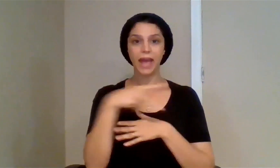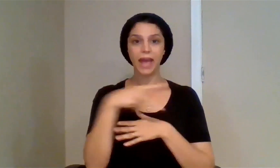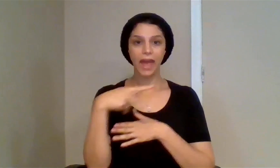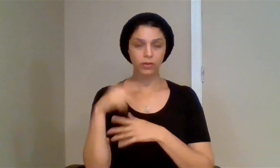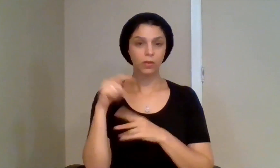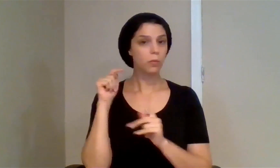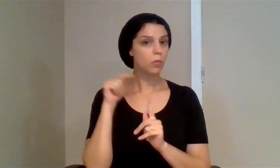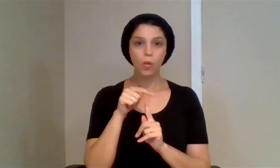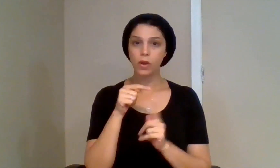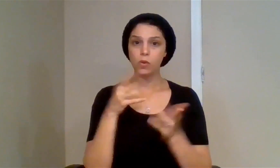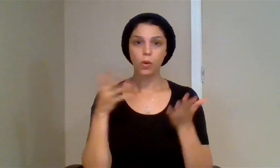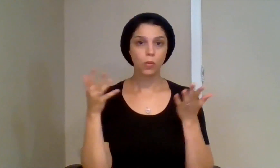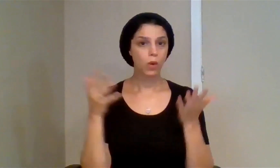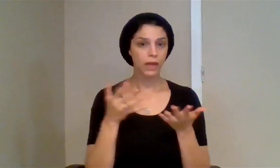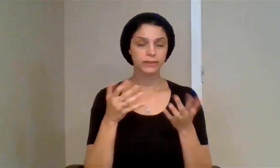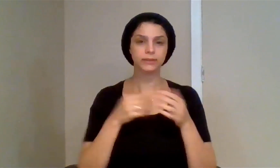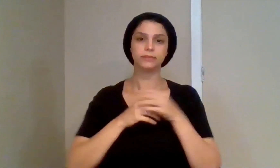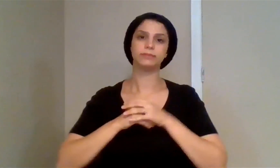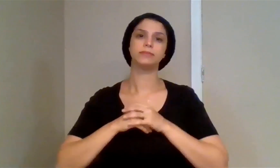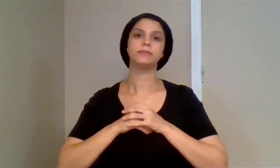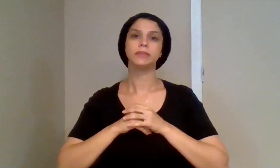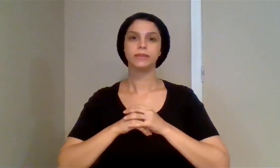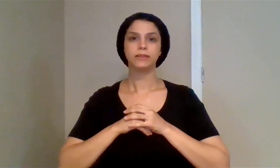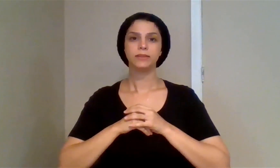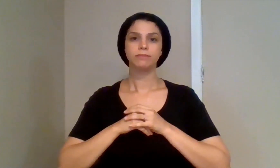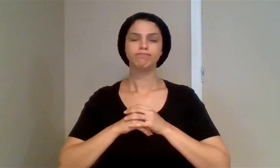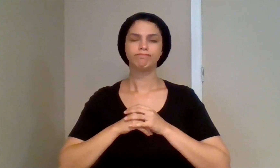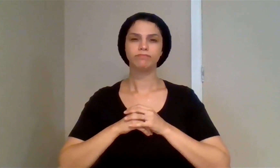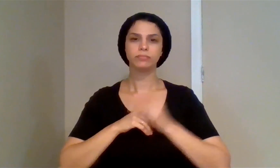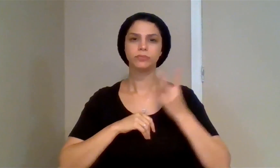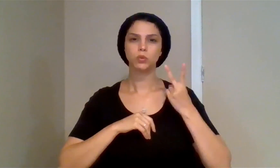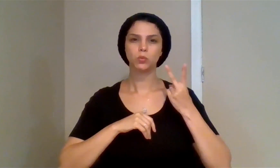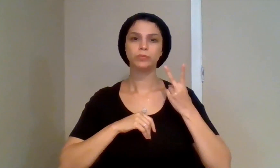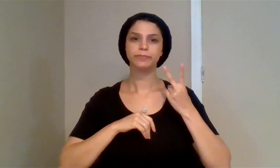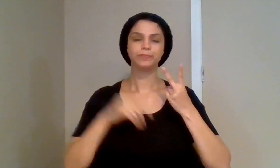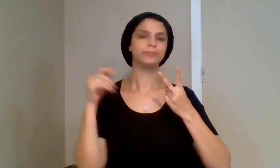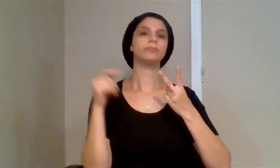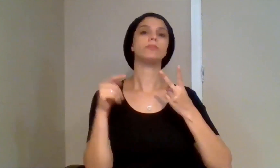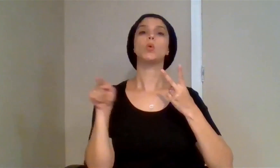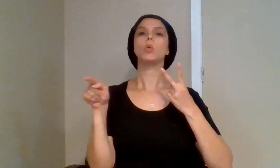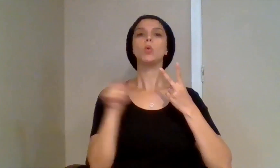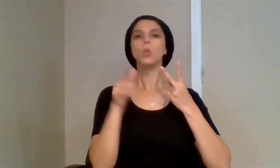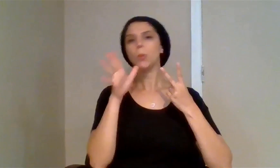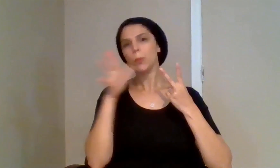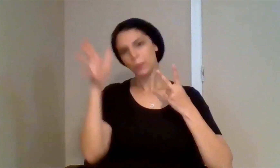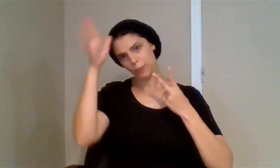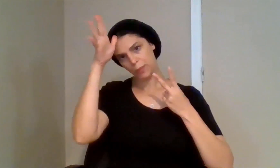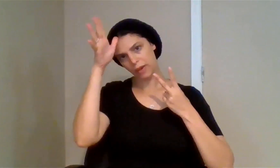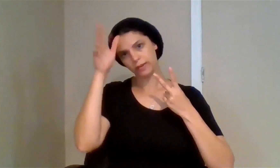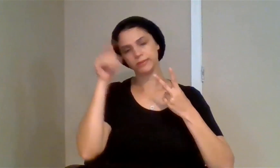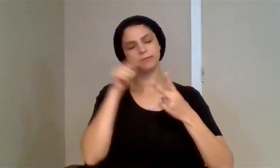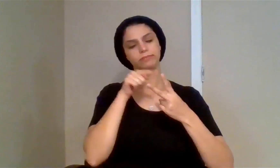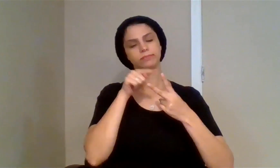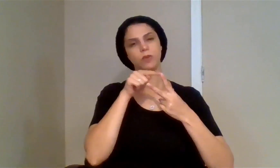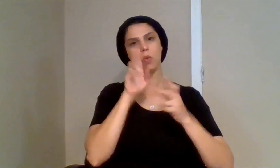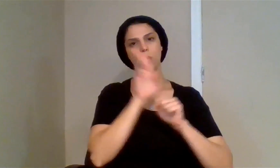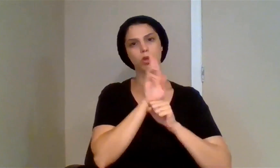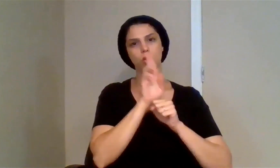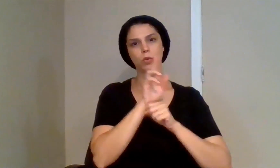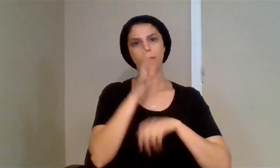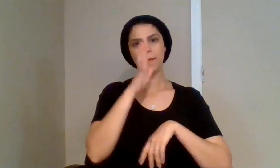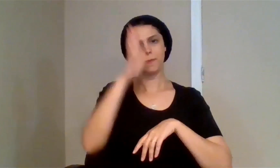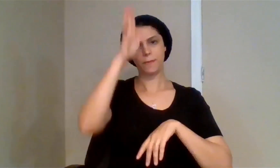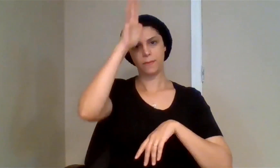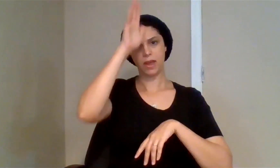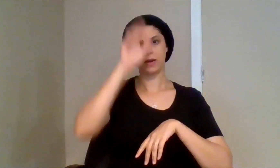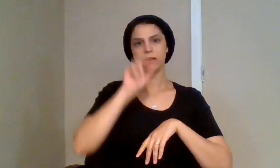those? There's really two purposes. So as a parent, you're mostly going to use the parent view app. That's going